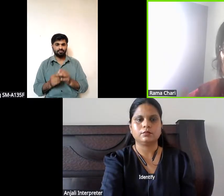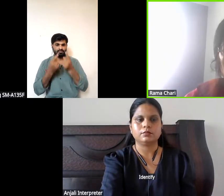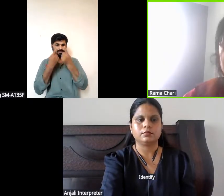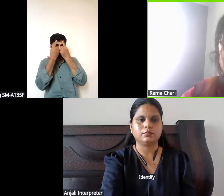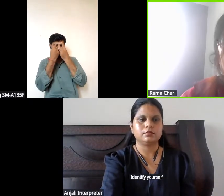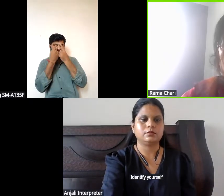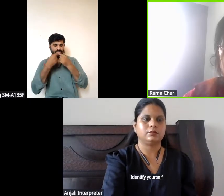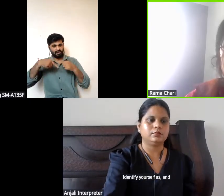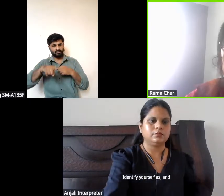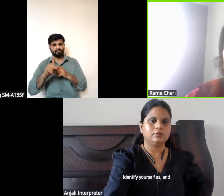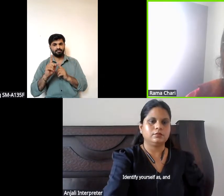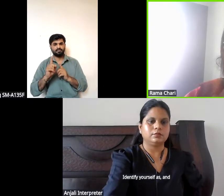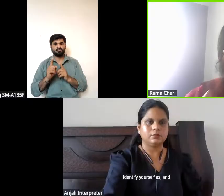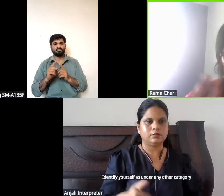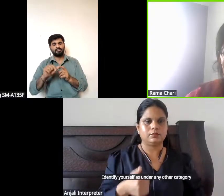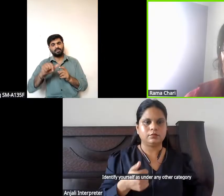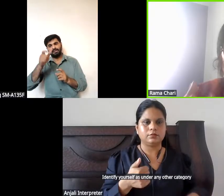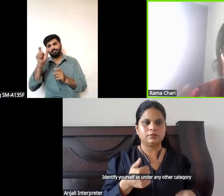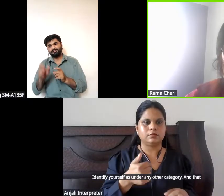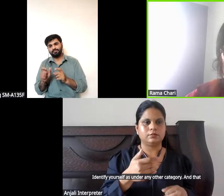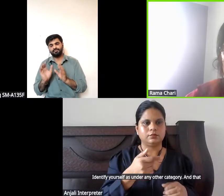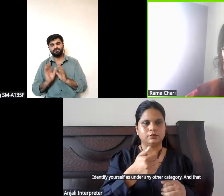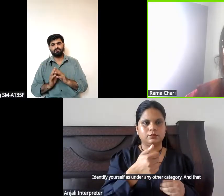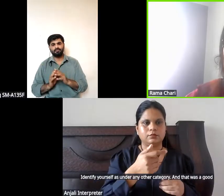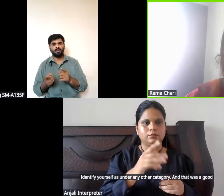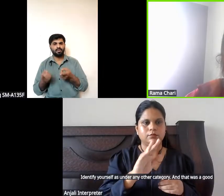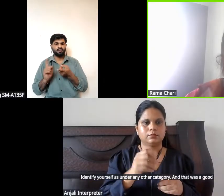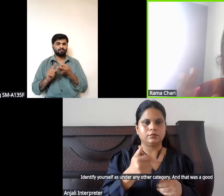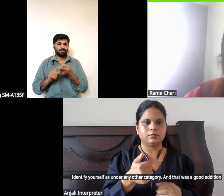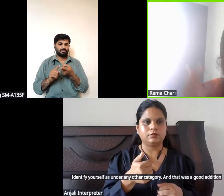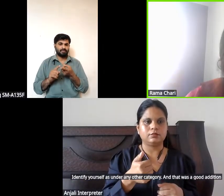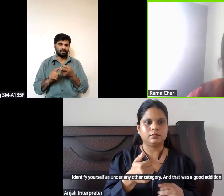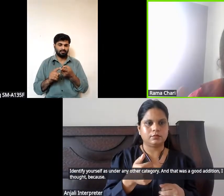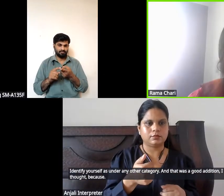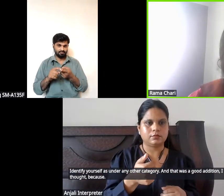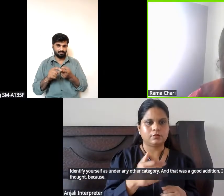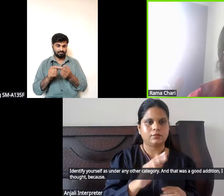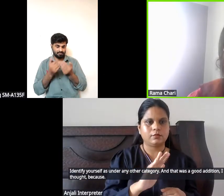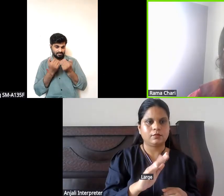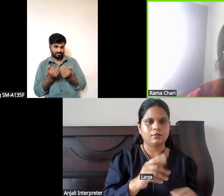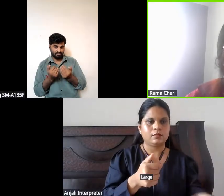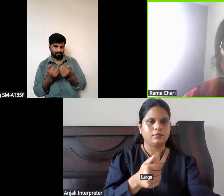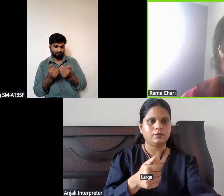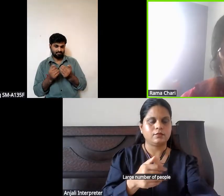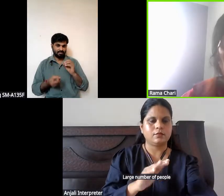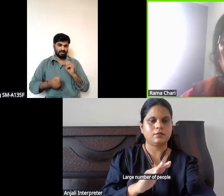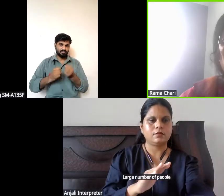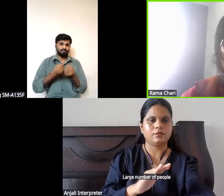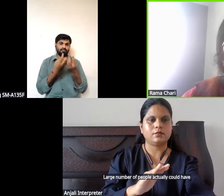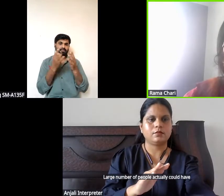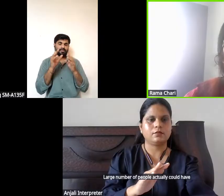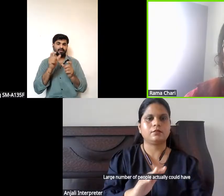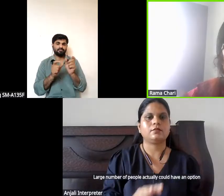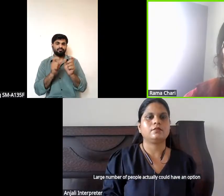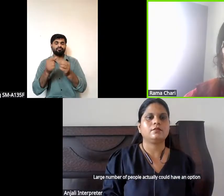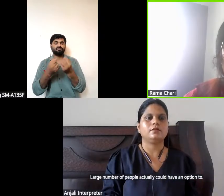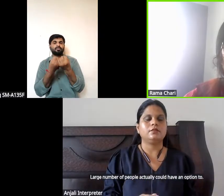under any other category. And that was a good addition, I thought, because large number of people actually could have an option